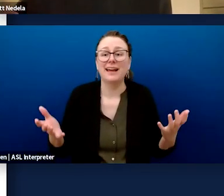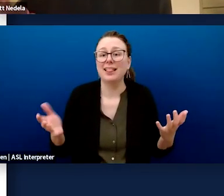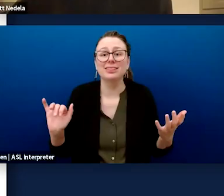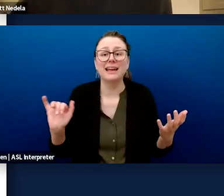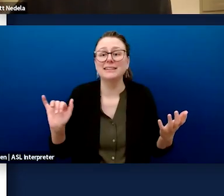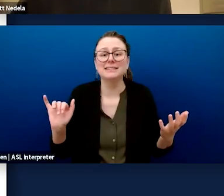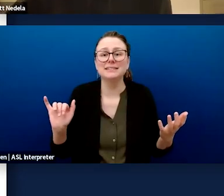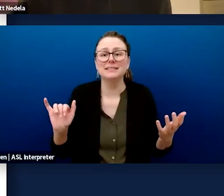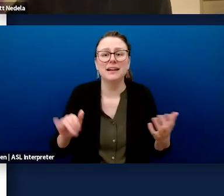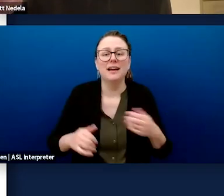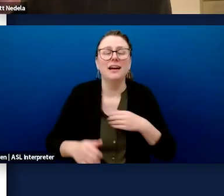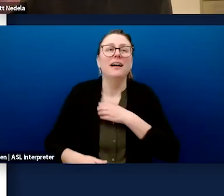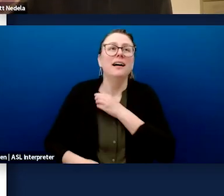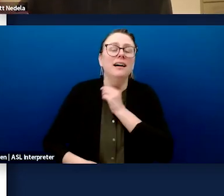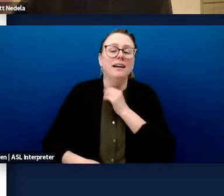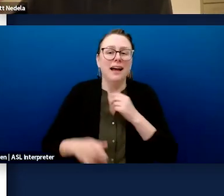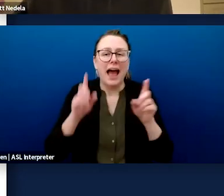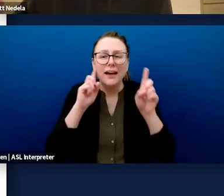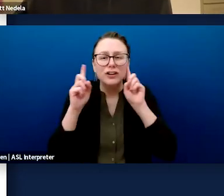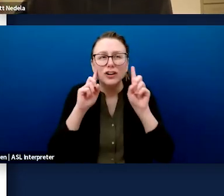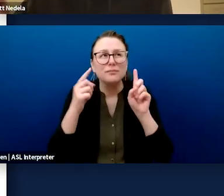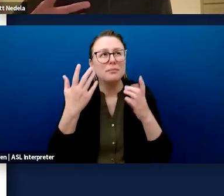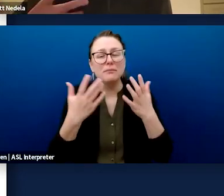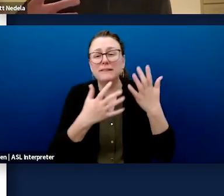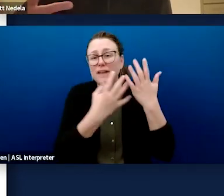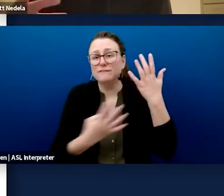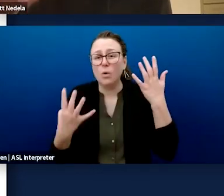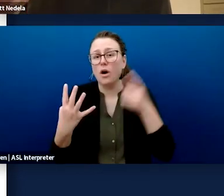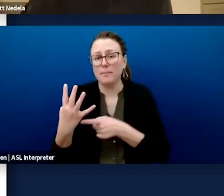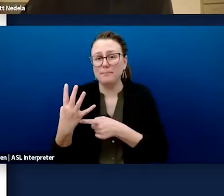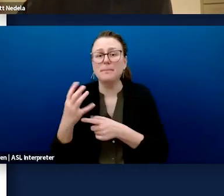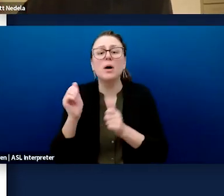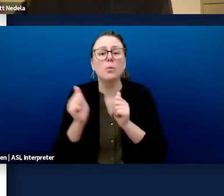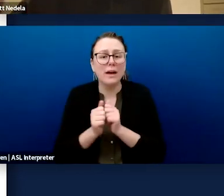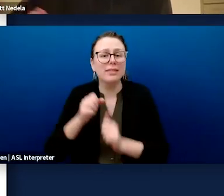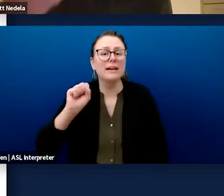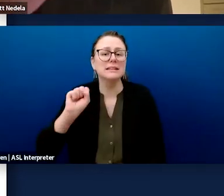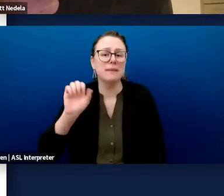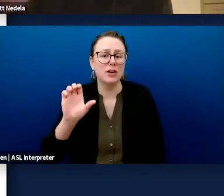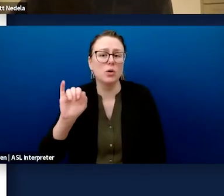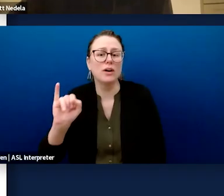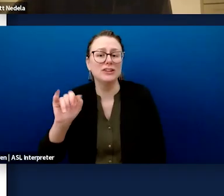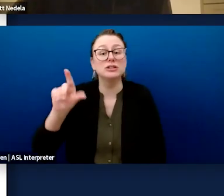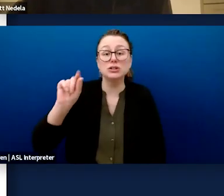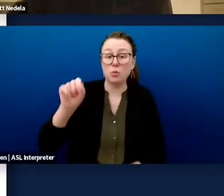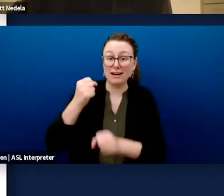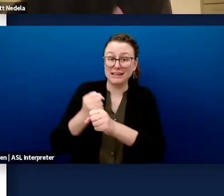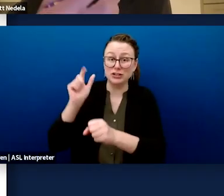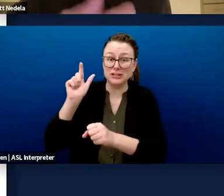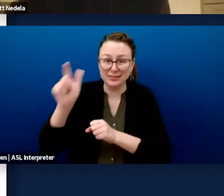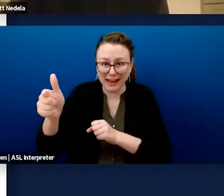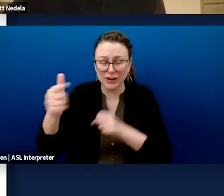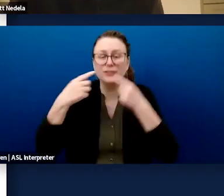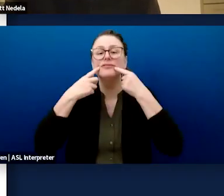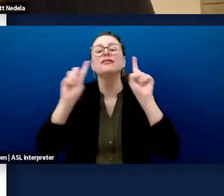like I've heard from, I'd say 4 out of 5 people with the spinal cord injury, 20 years post injury, that's when they do